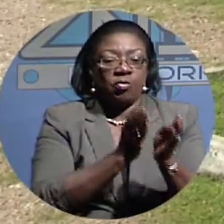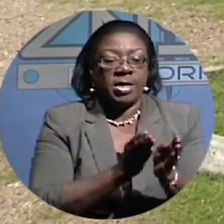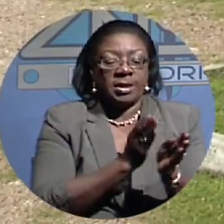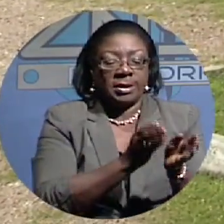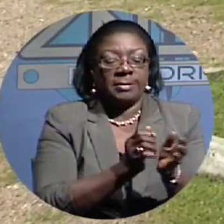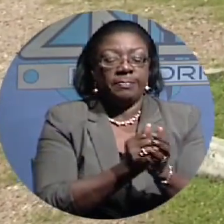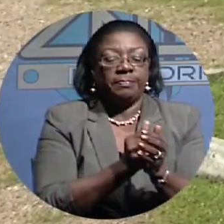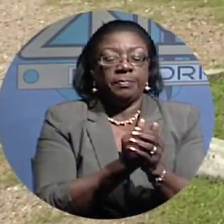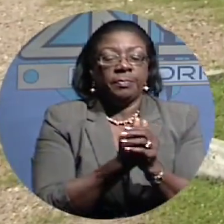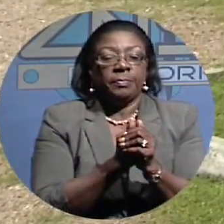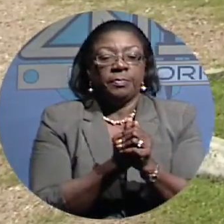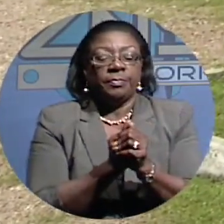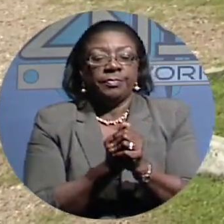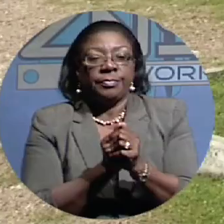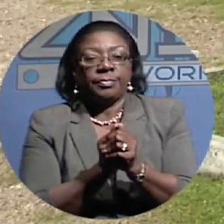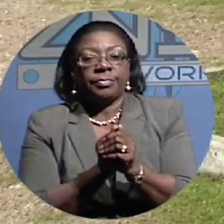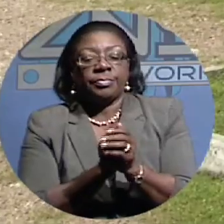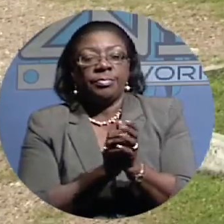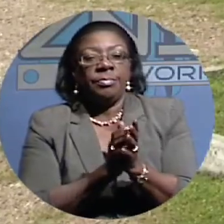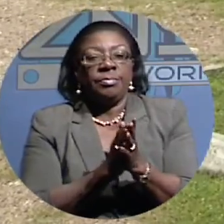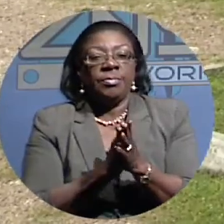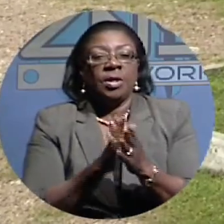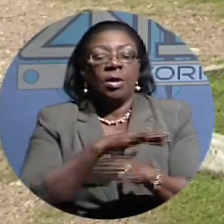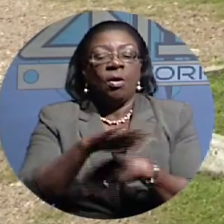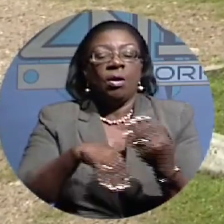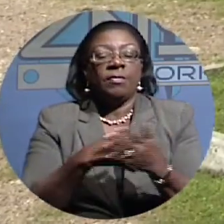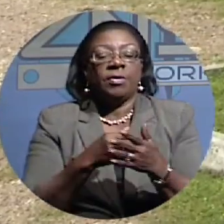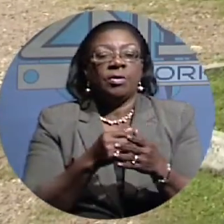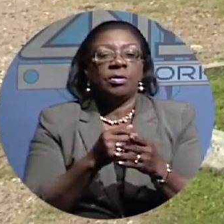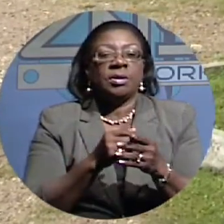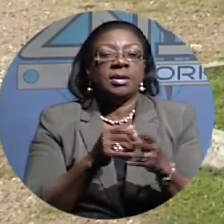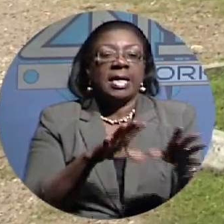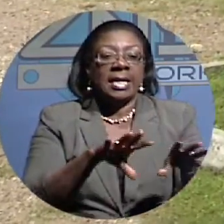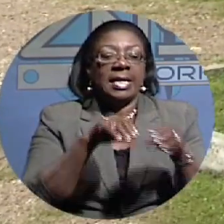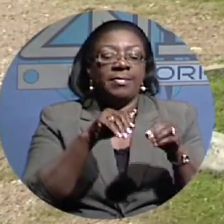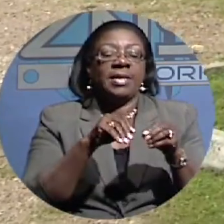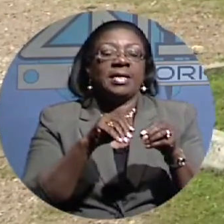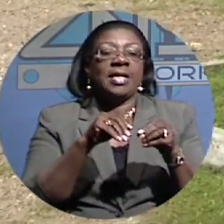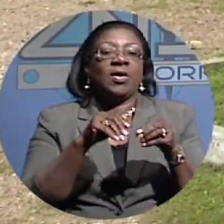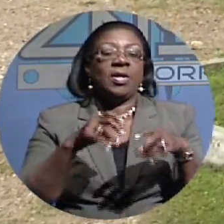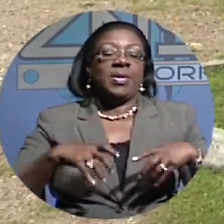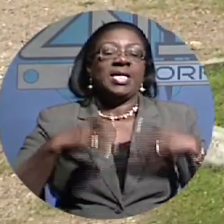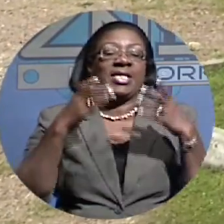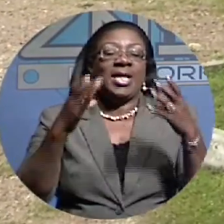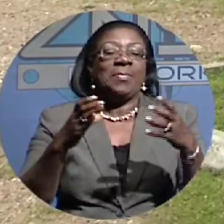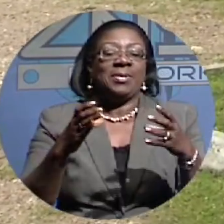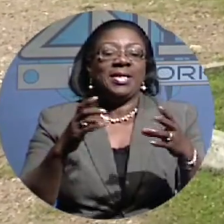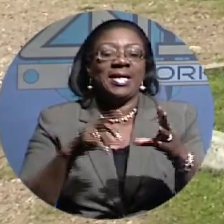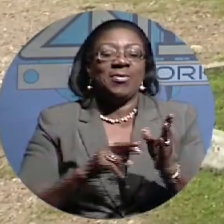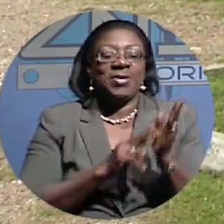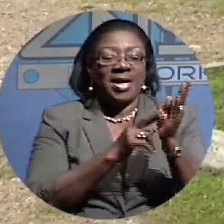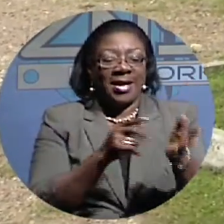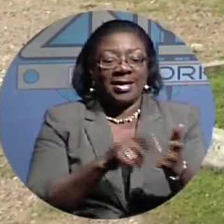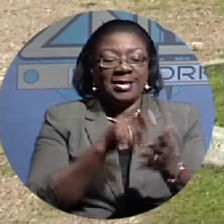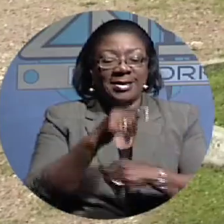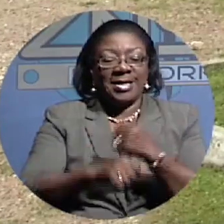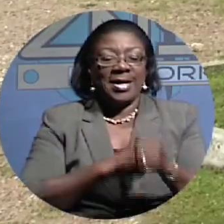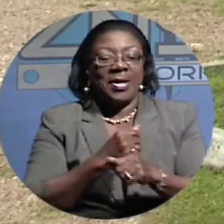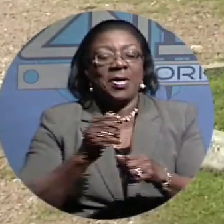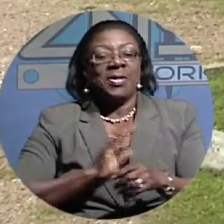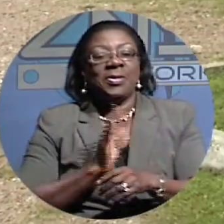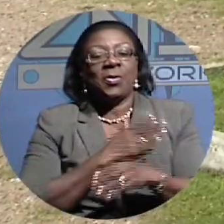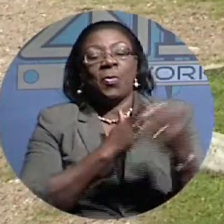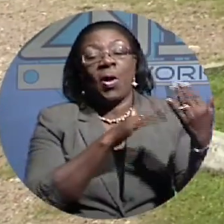boat, Keep Your Eyes on Them, Jeffrey out of Rollwell. All of those guys claiming that they're going to be the champion in Farmers Key this year, so we are